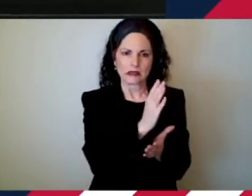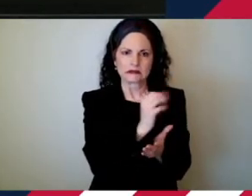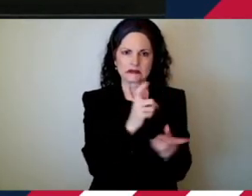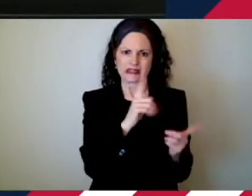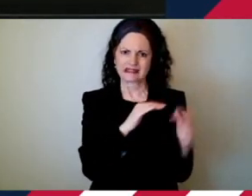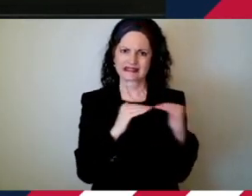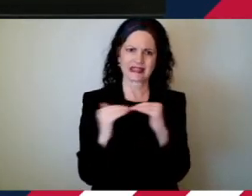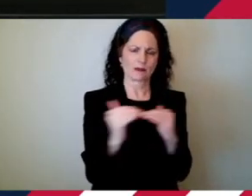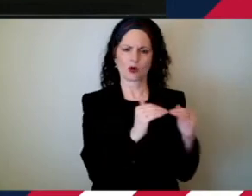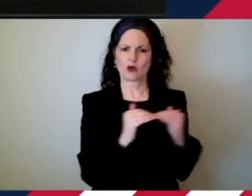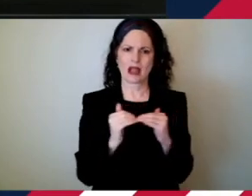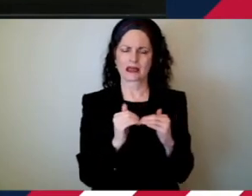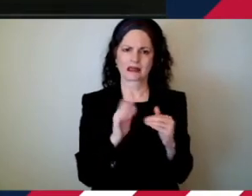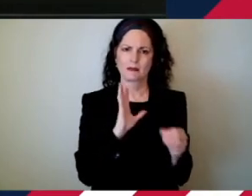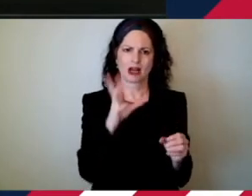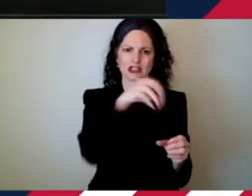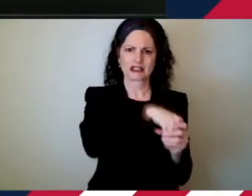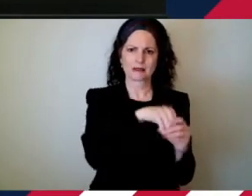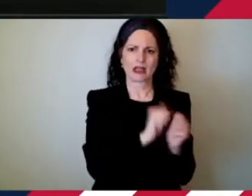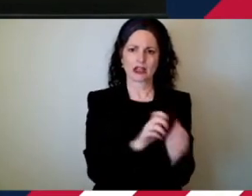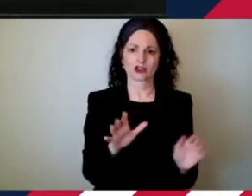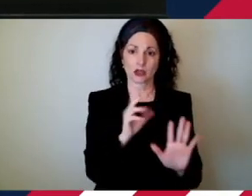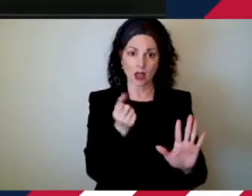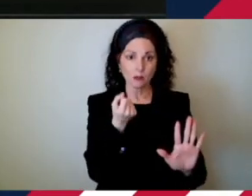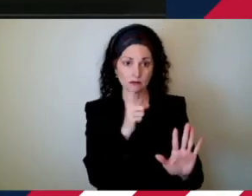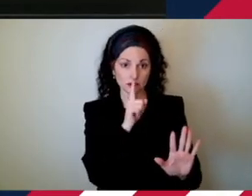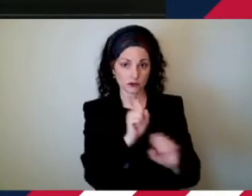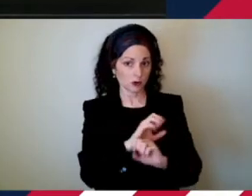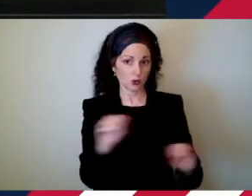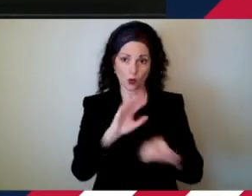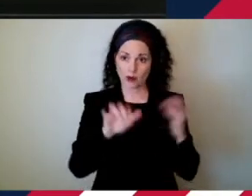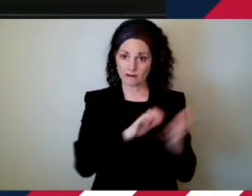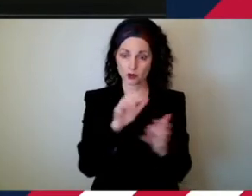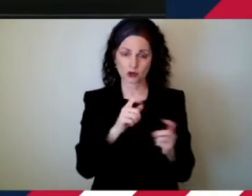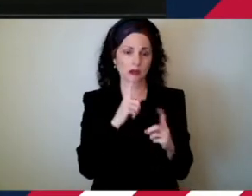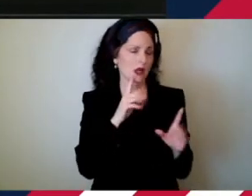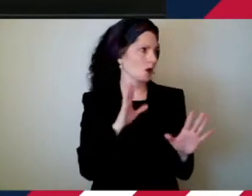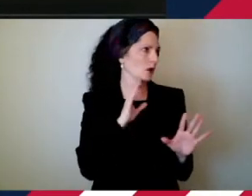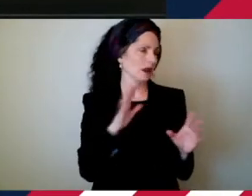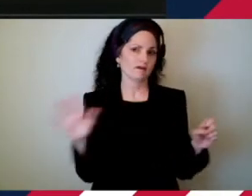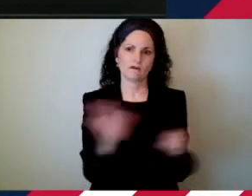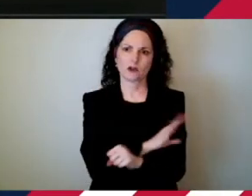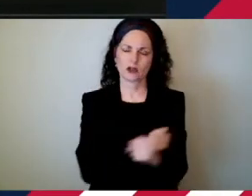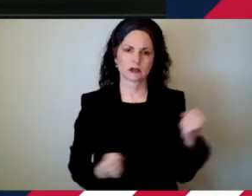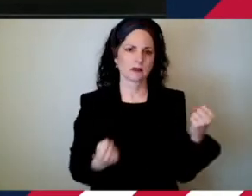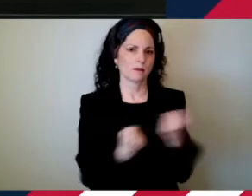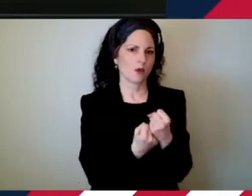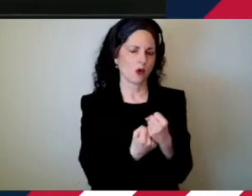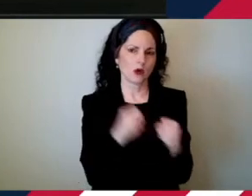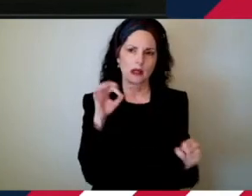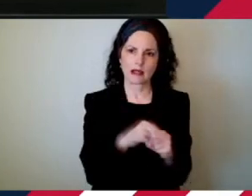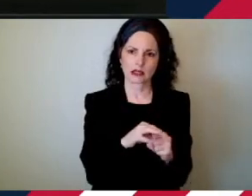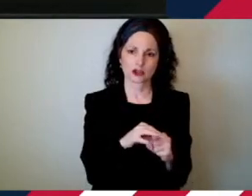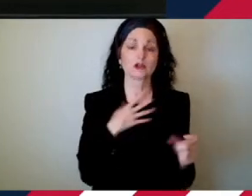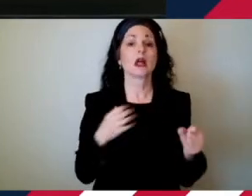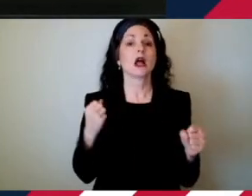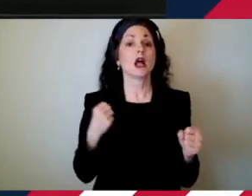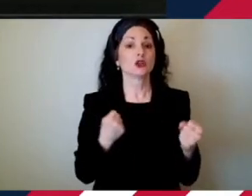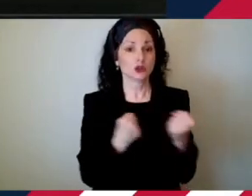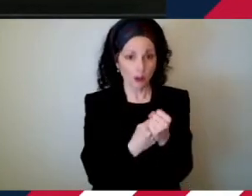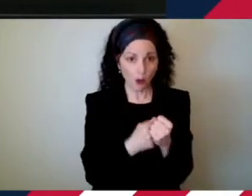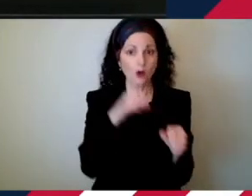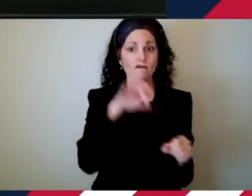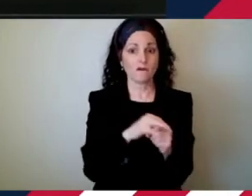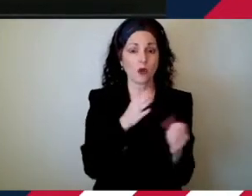no confusion, I entirely support easy and accessible elections. I support vote by mail. I support broad participation